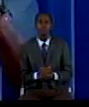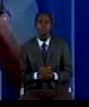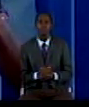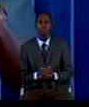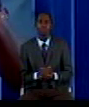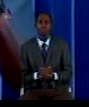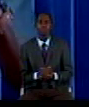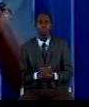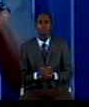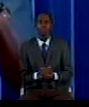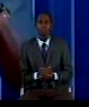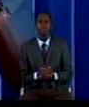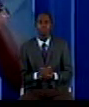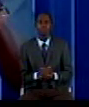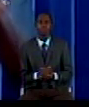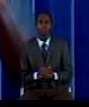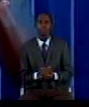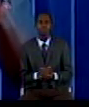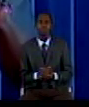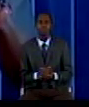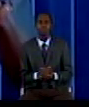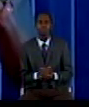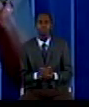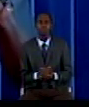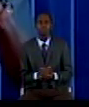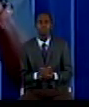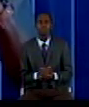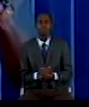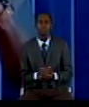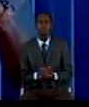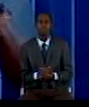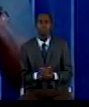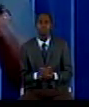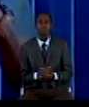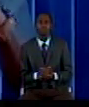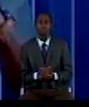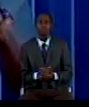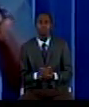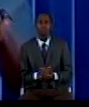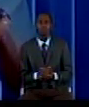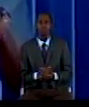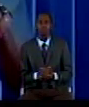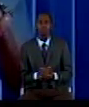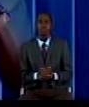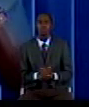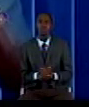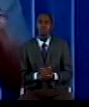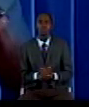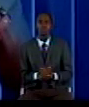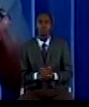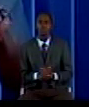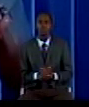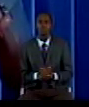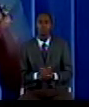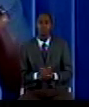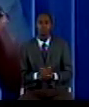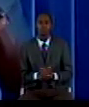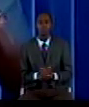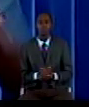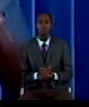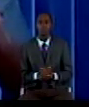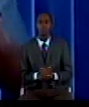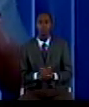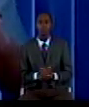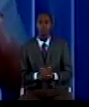baba ta ce baba in ka bada gaskiya ga Allah idon ka zai budu kada ka ji sokoin ba duk abin